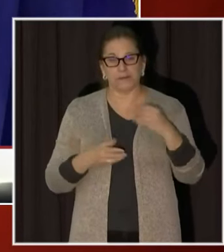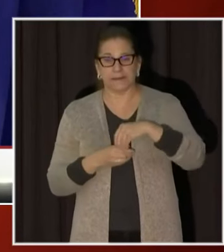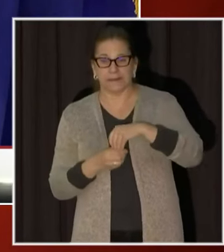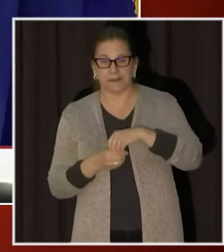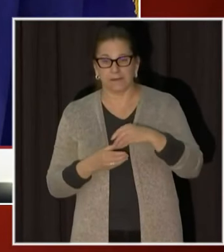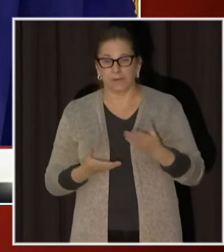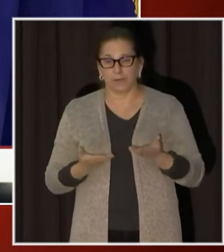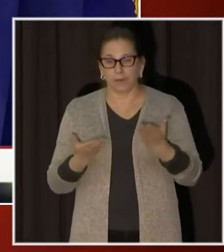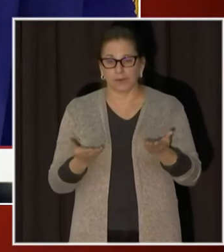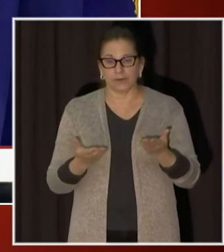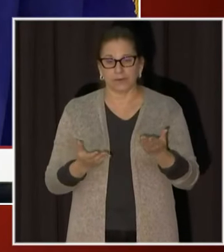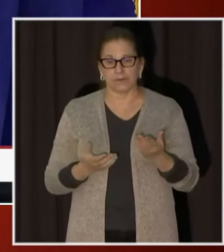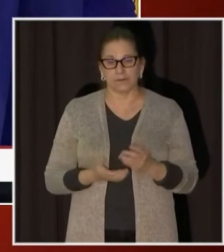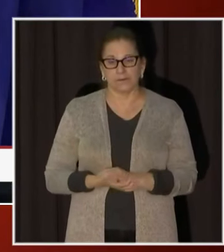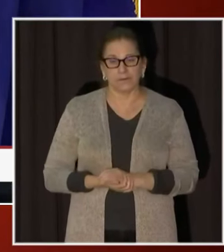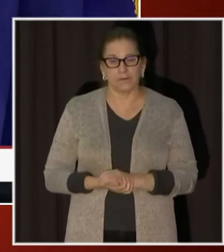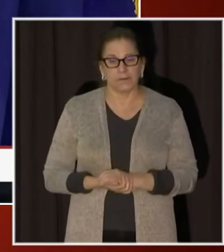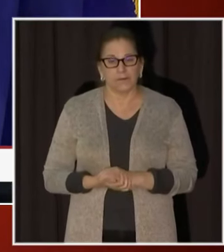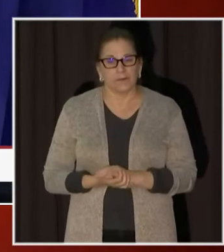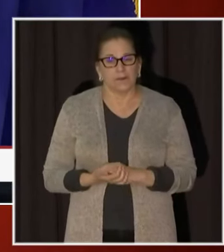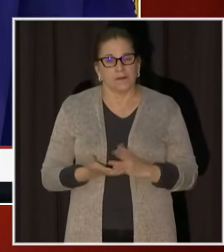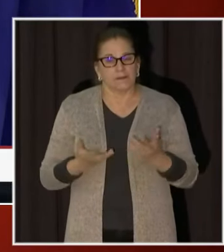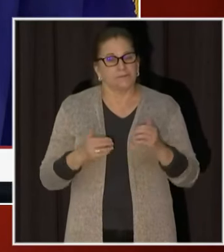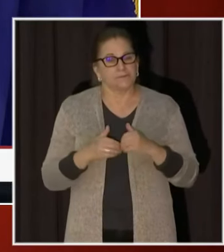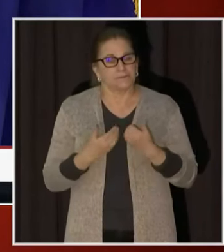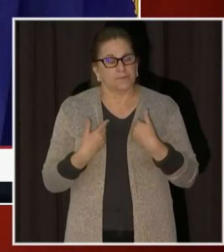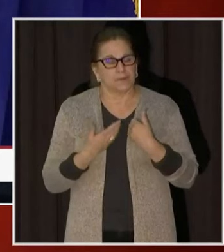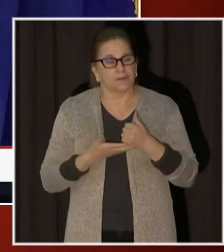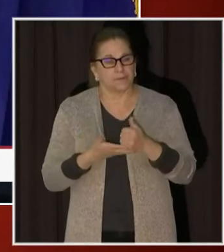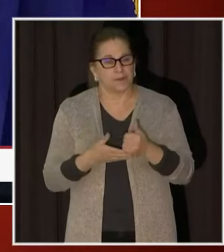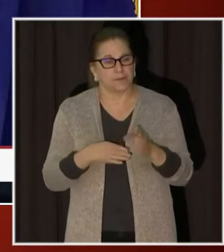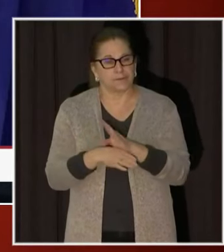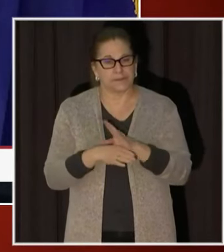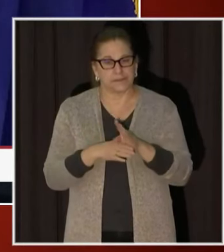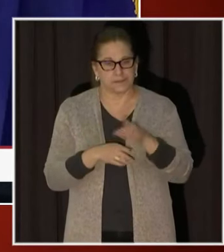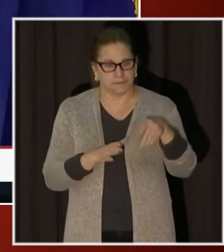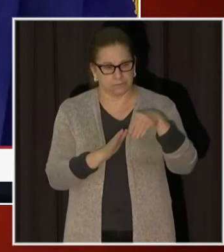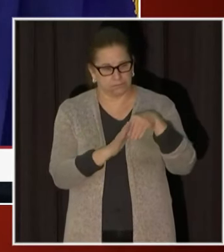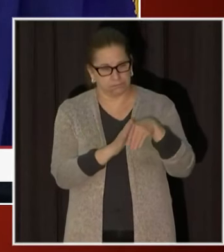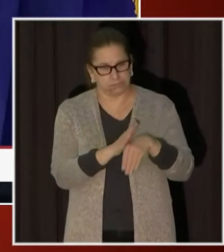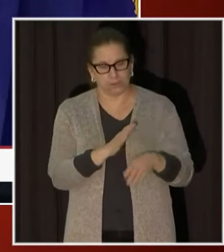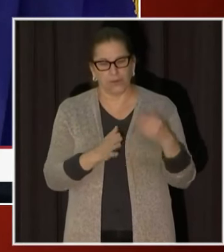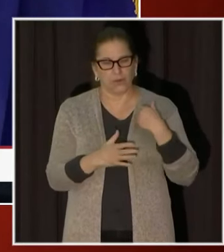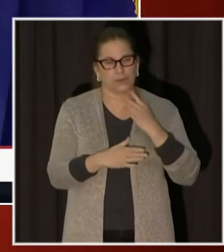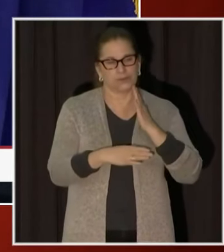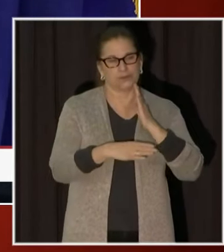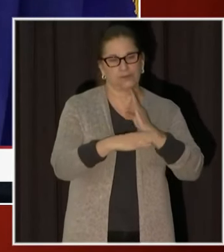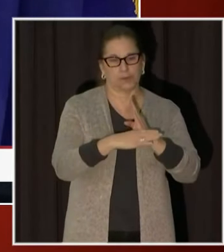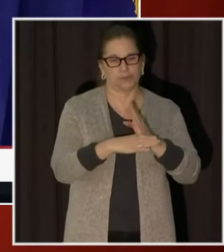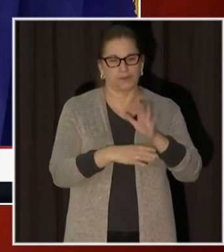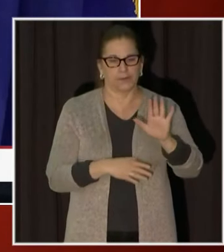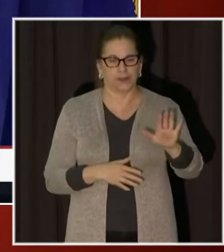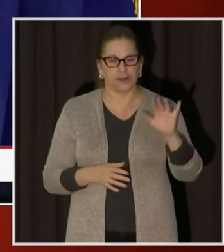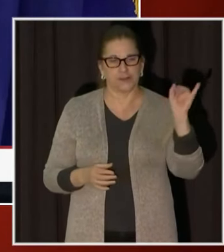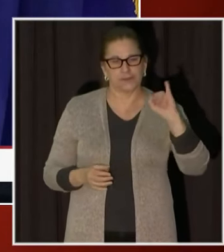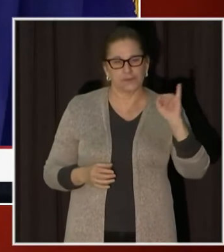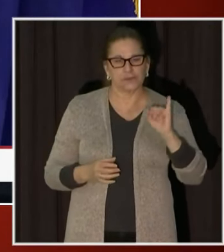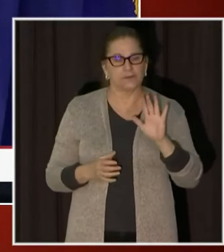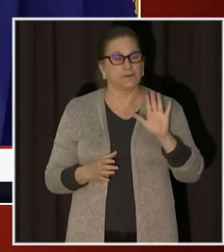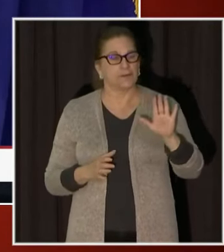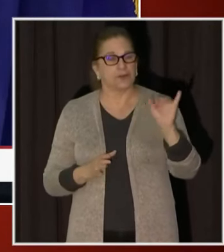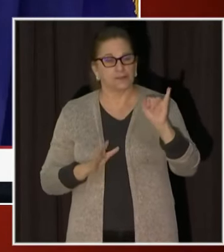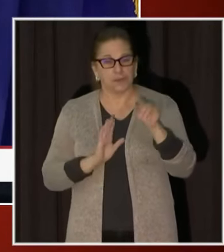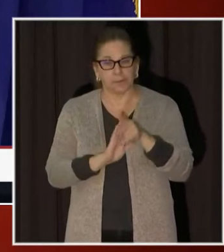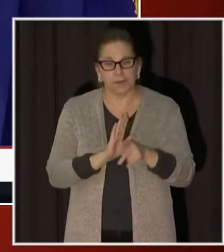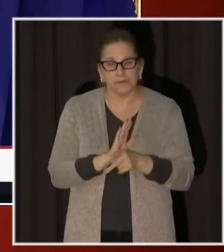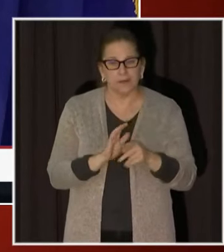to business interruption insurance, where a business has an insurance policy that includes business interruption.